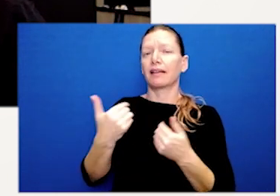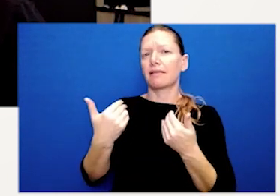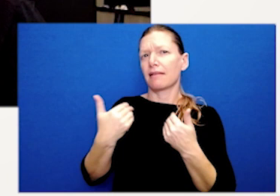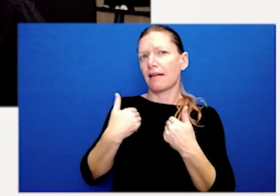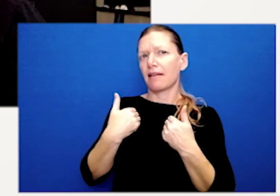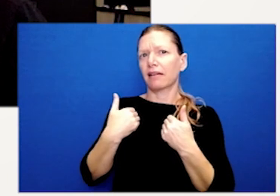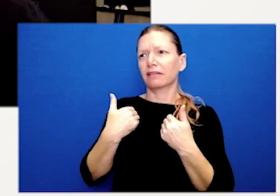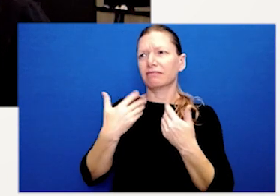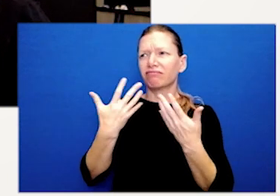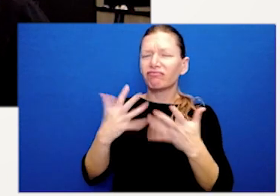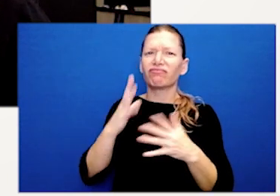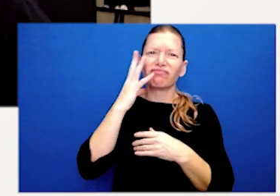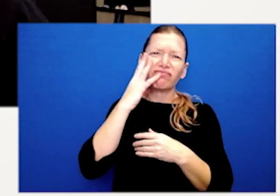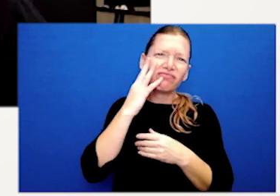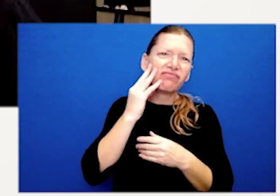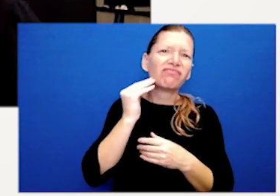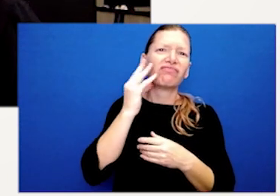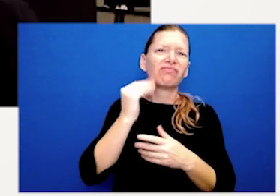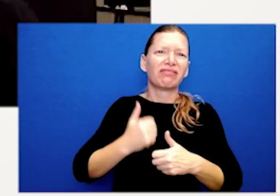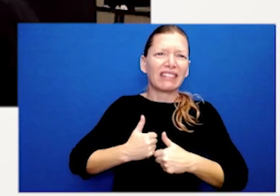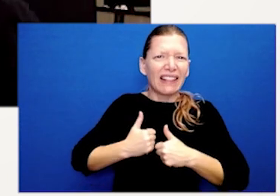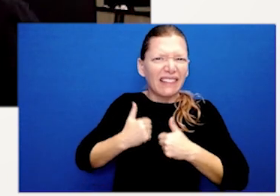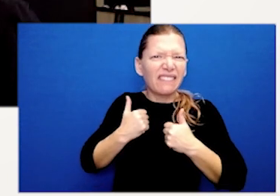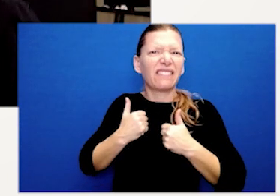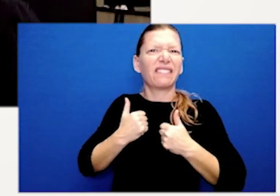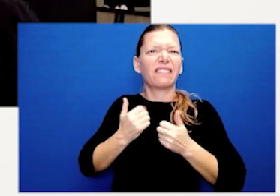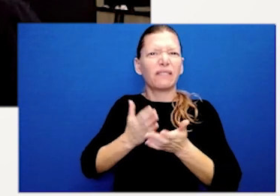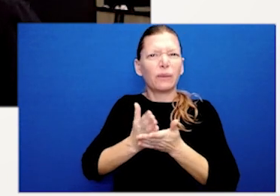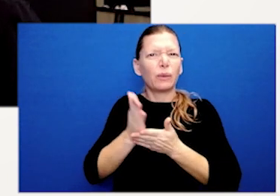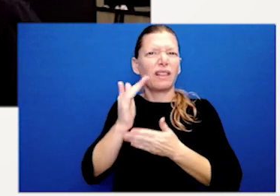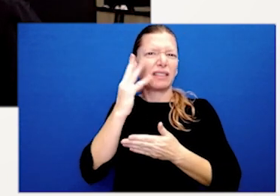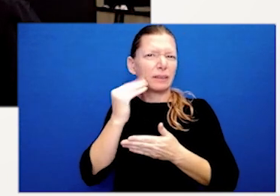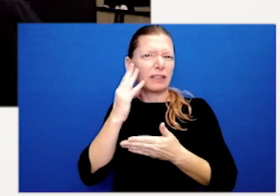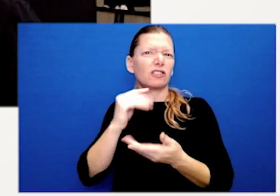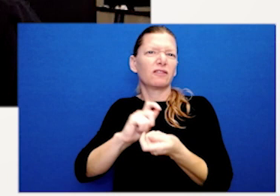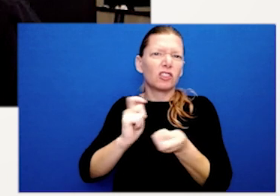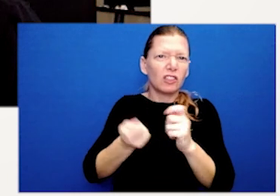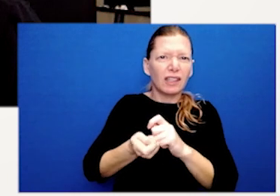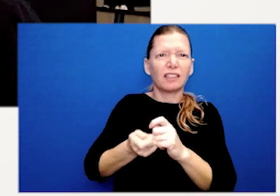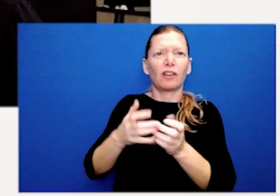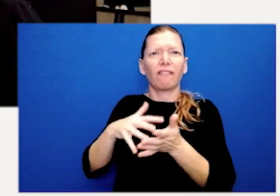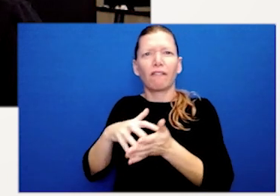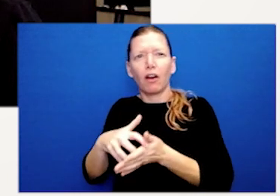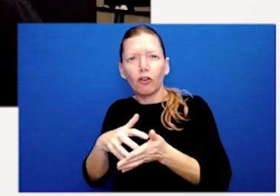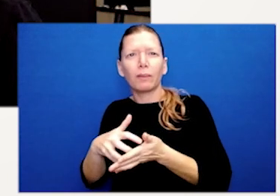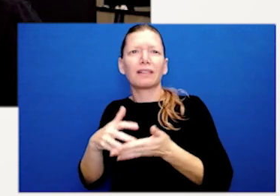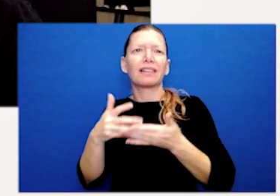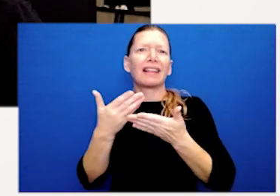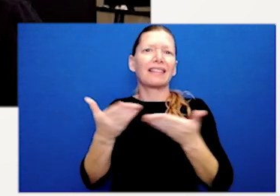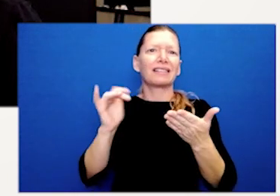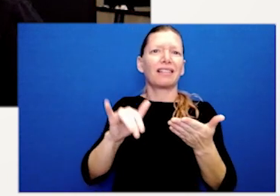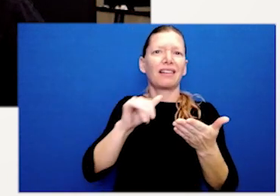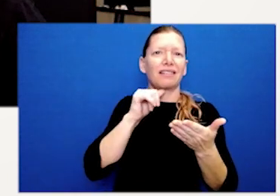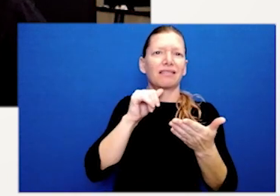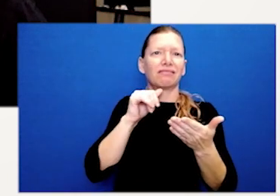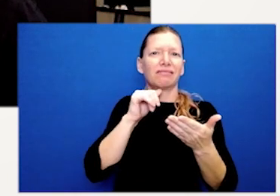disability, I have such a lived experience of change and vulnerability, and